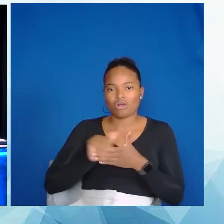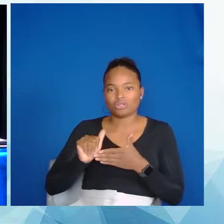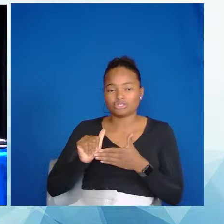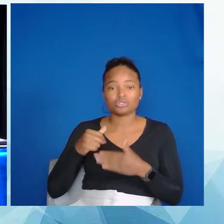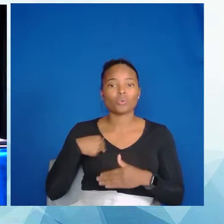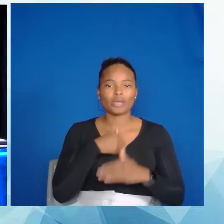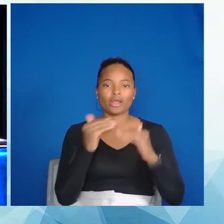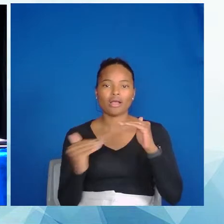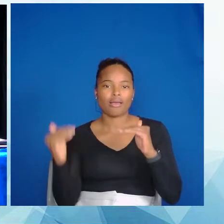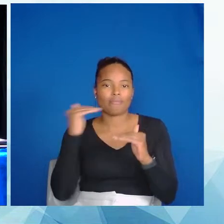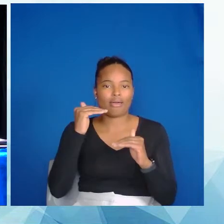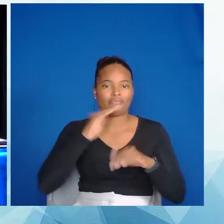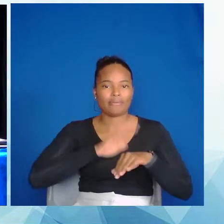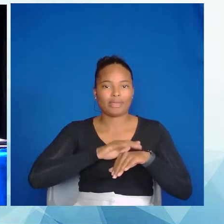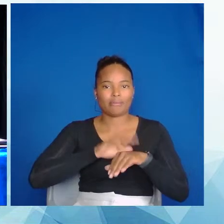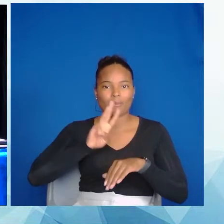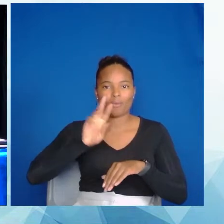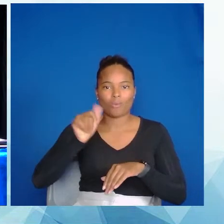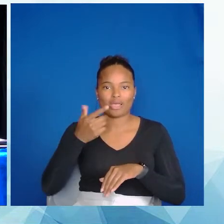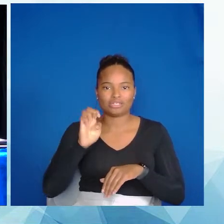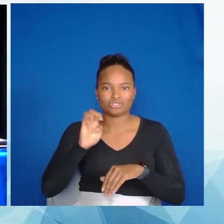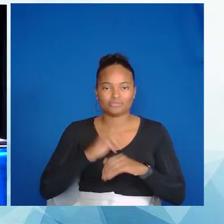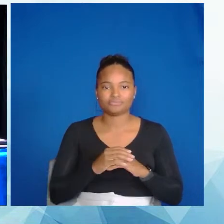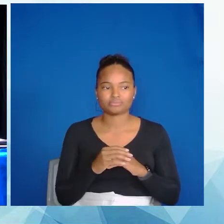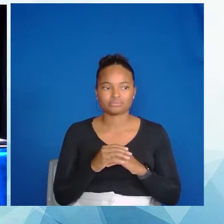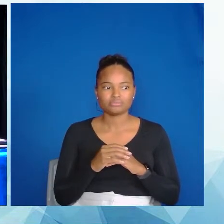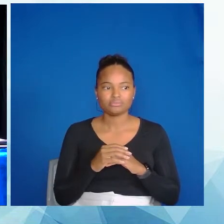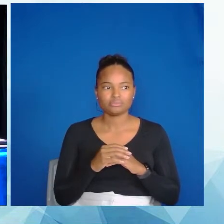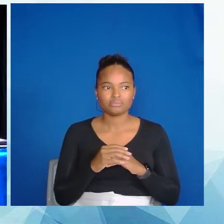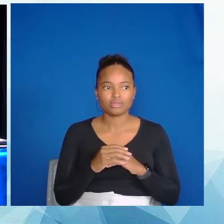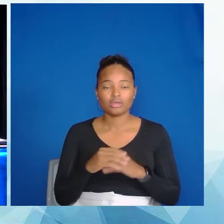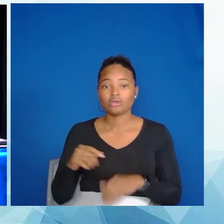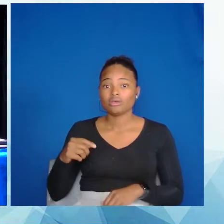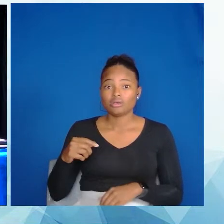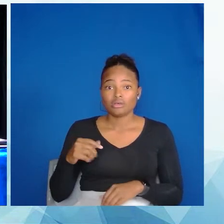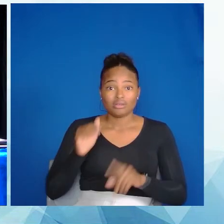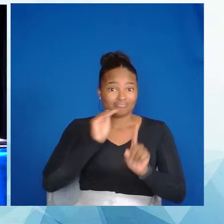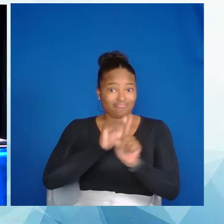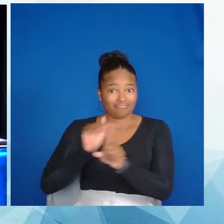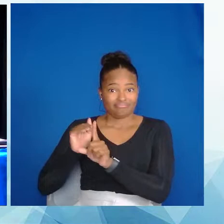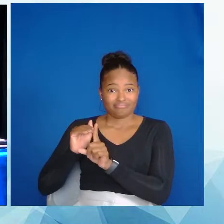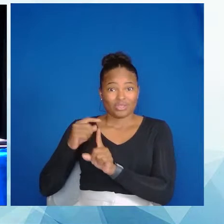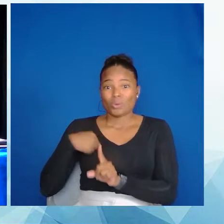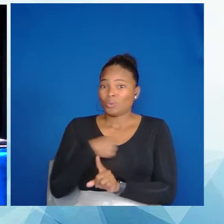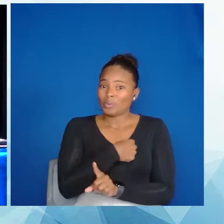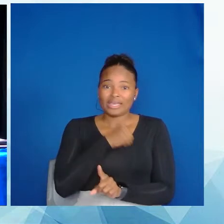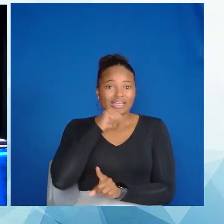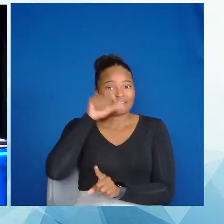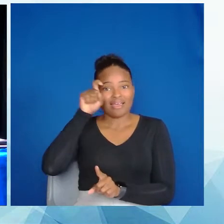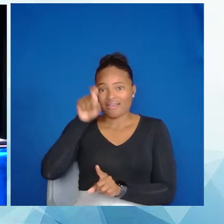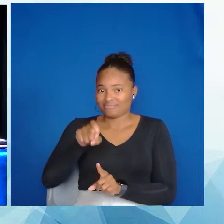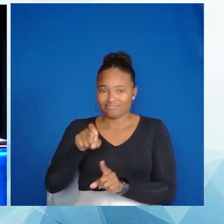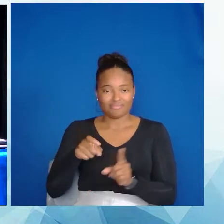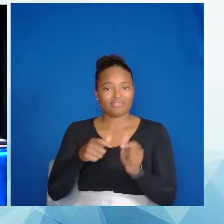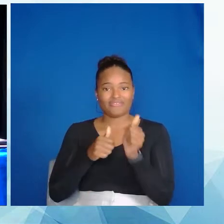As a reminder, and as an agency under the state, we are not required to follow the minimum wage increase. However, we try to do